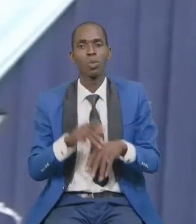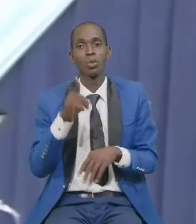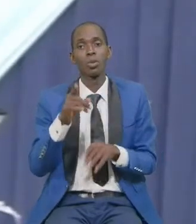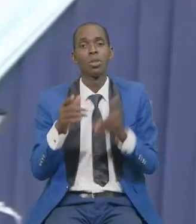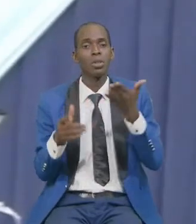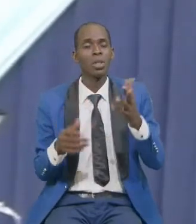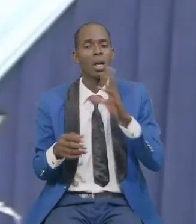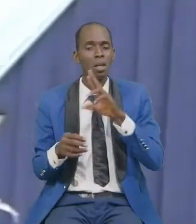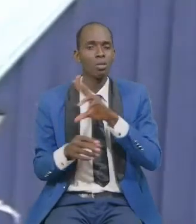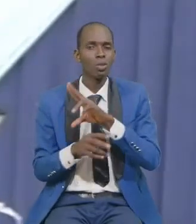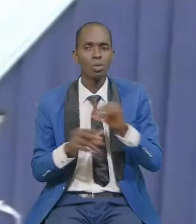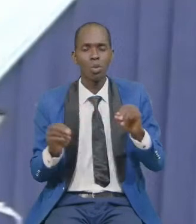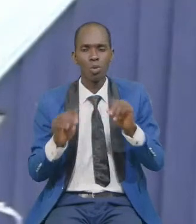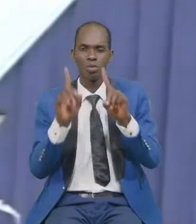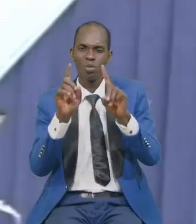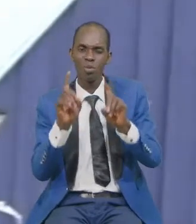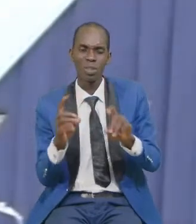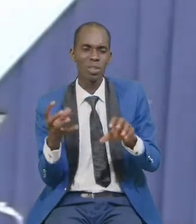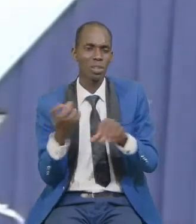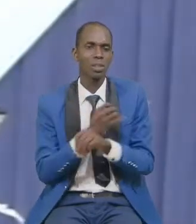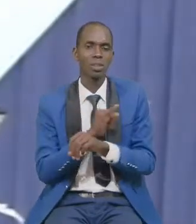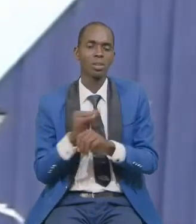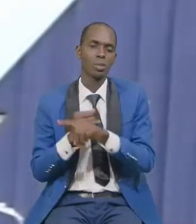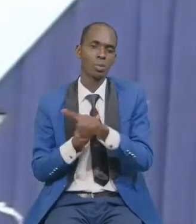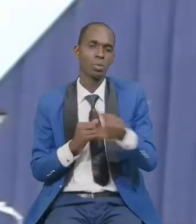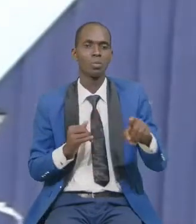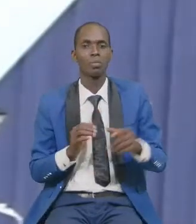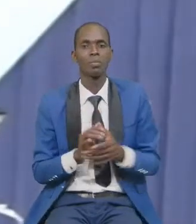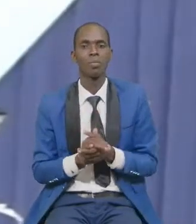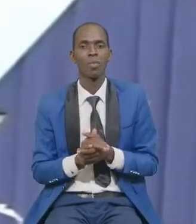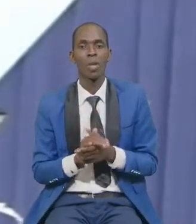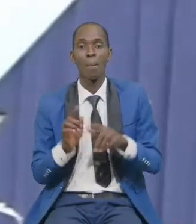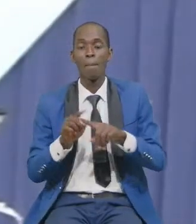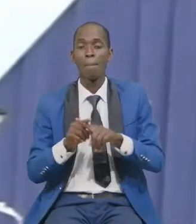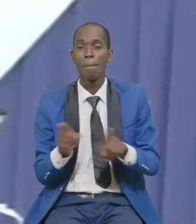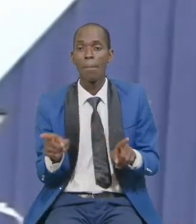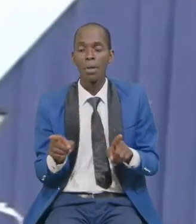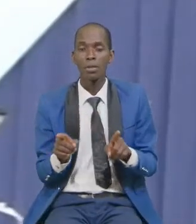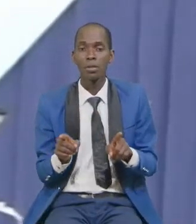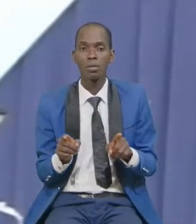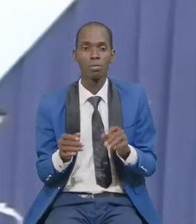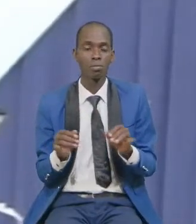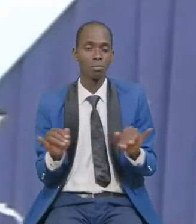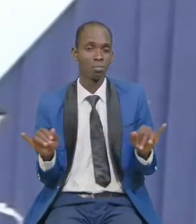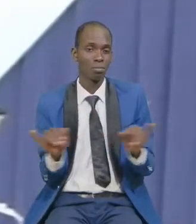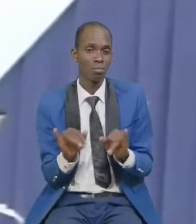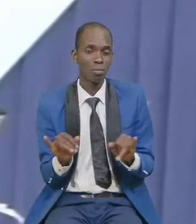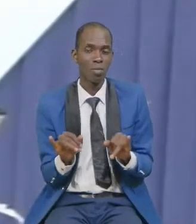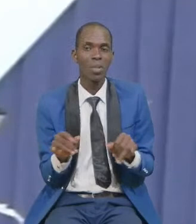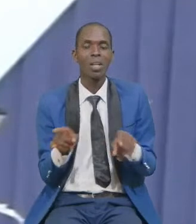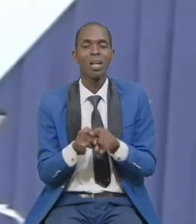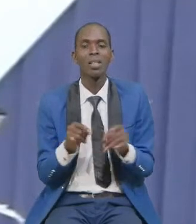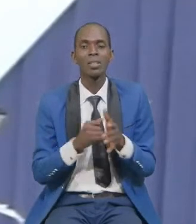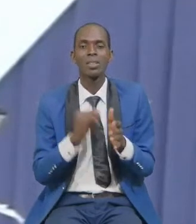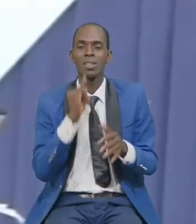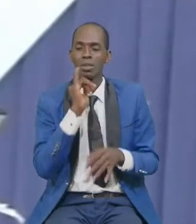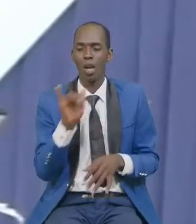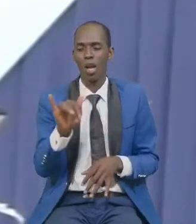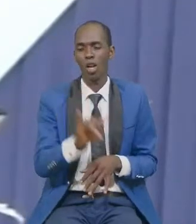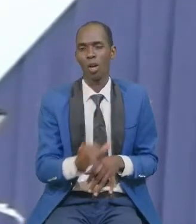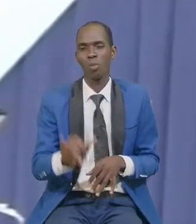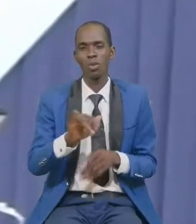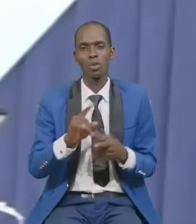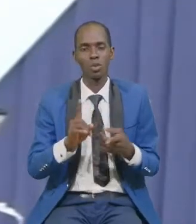There has no trial taking you. But such as is common to man.